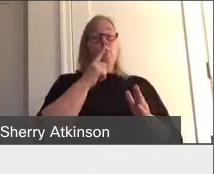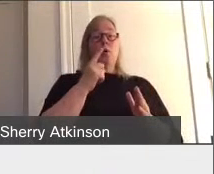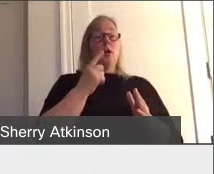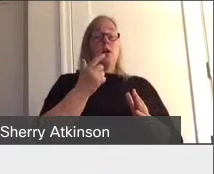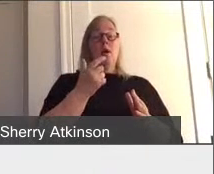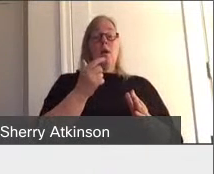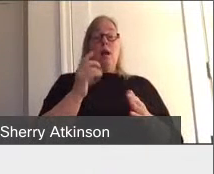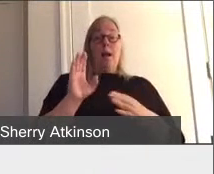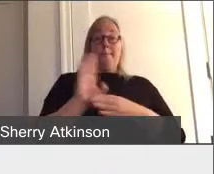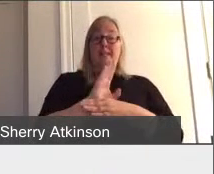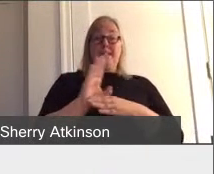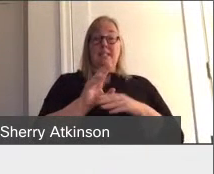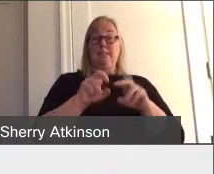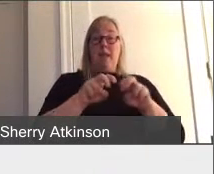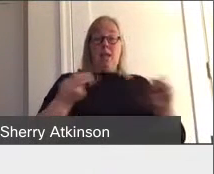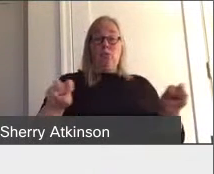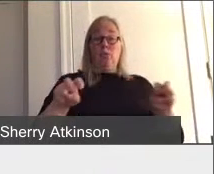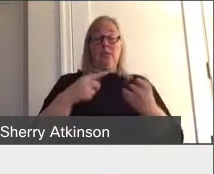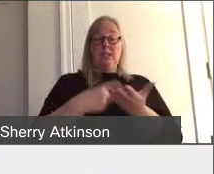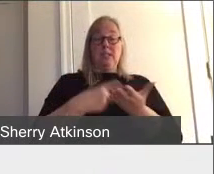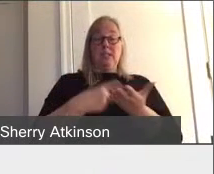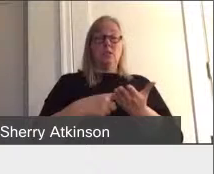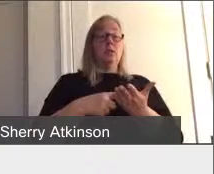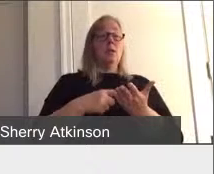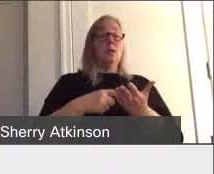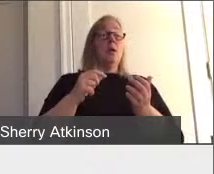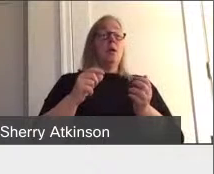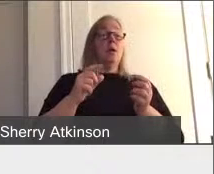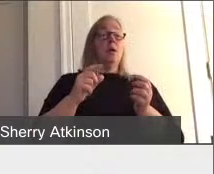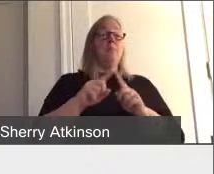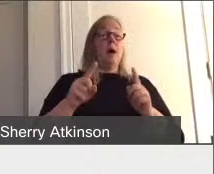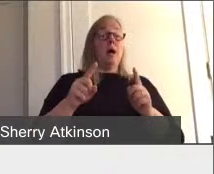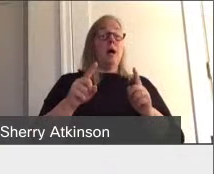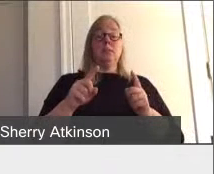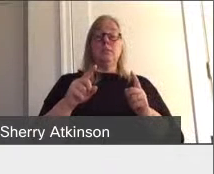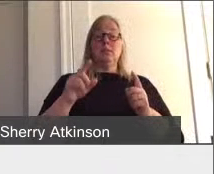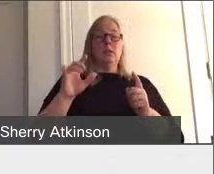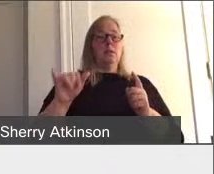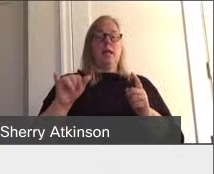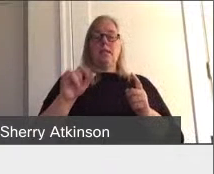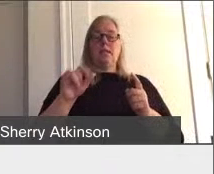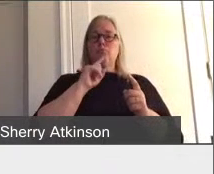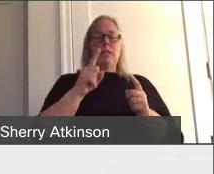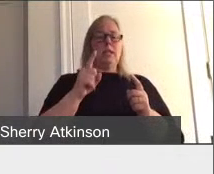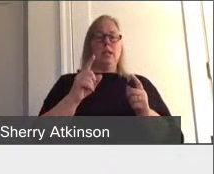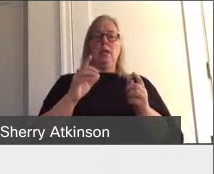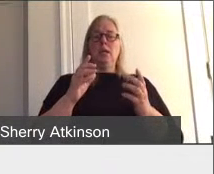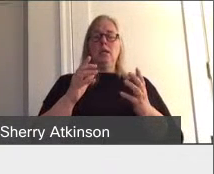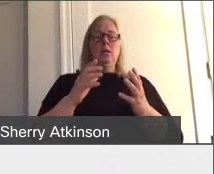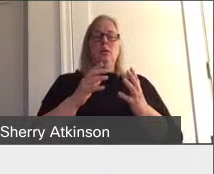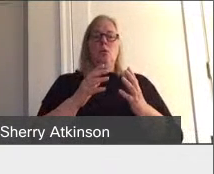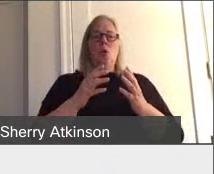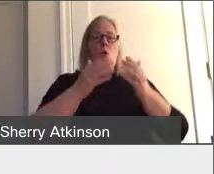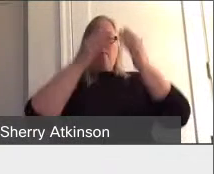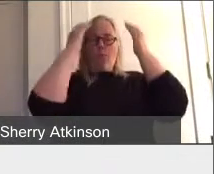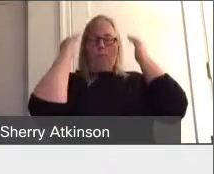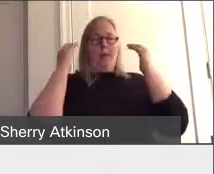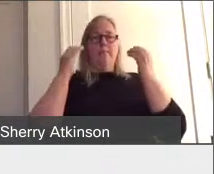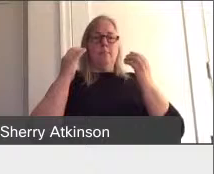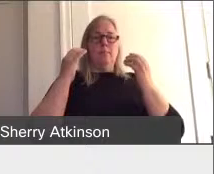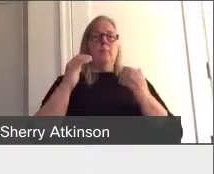panel discussion, but EDA is extremely overwhelmed at this point, as you all know, try to provide different assistance